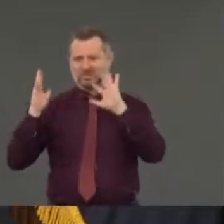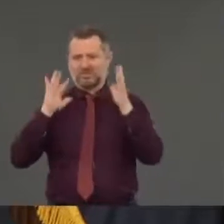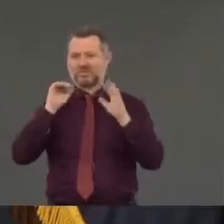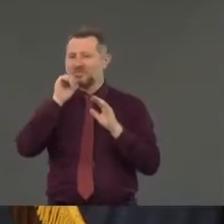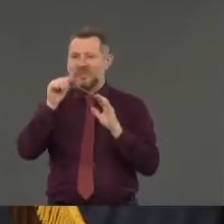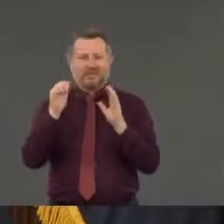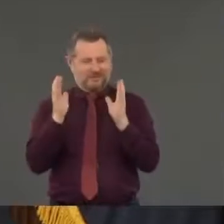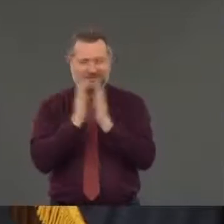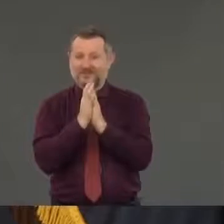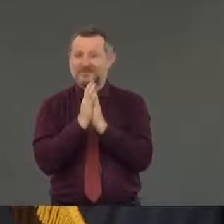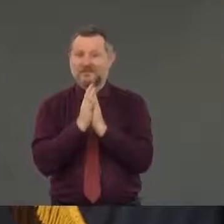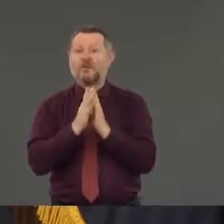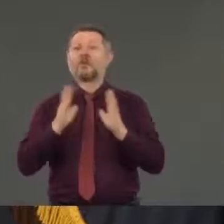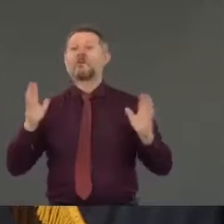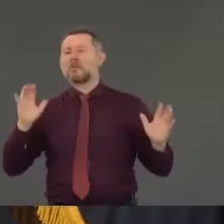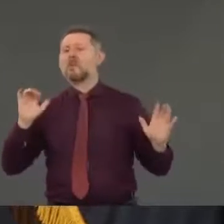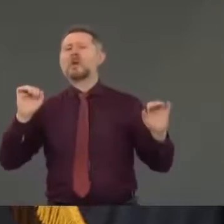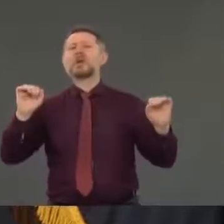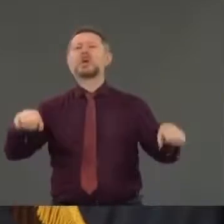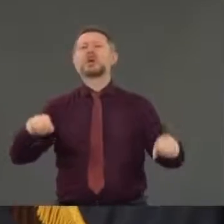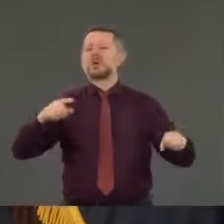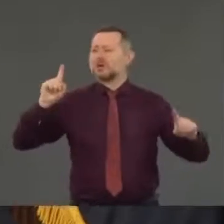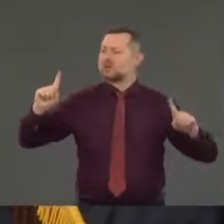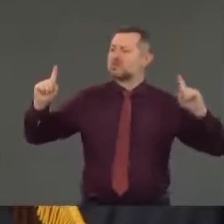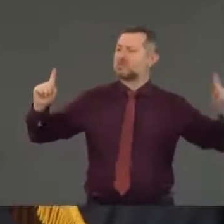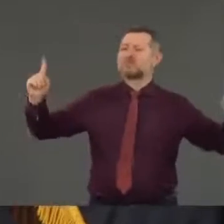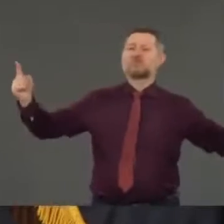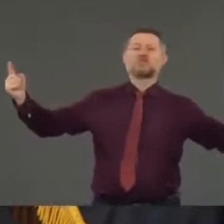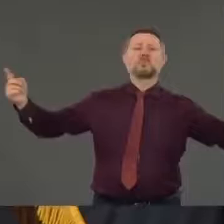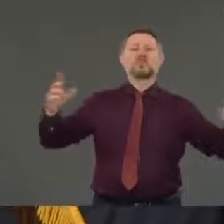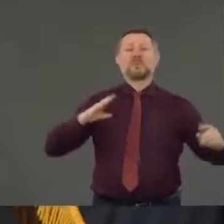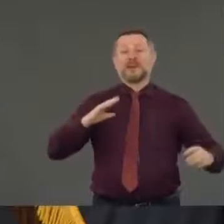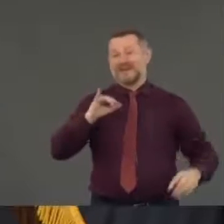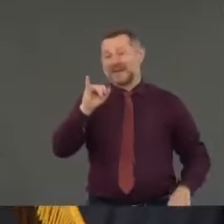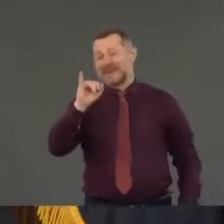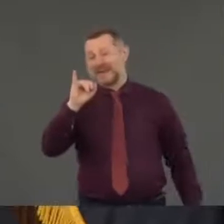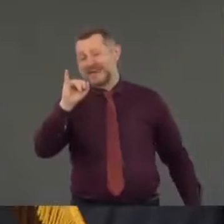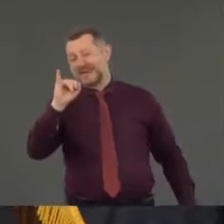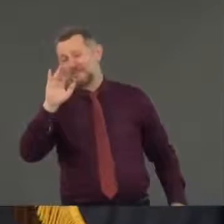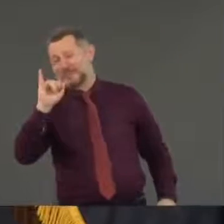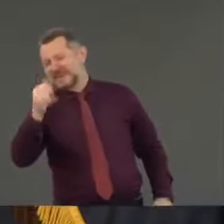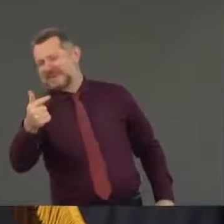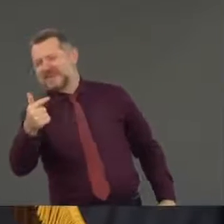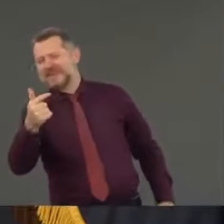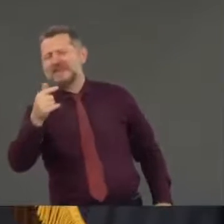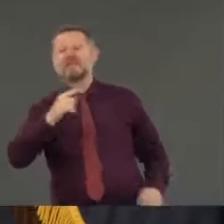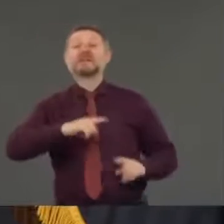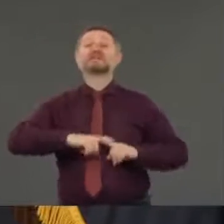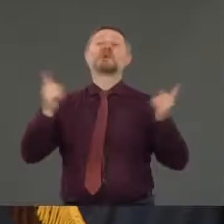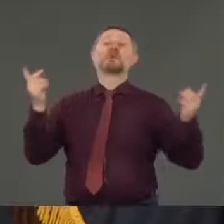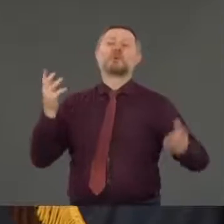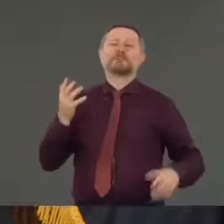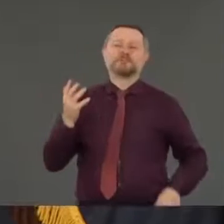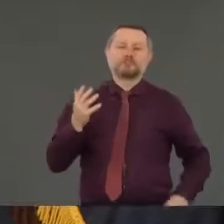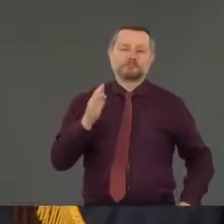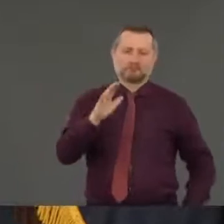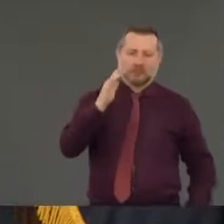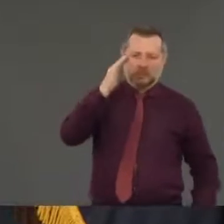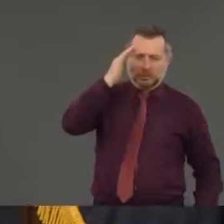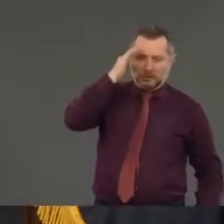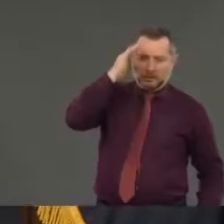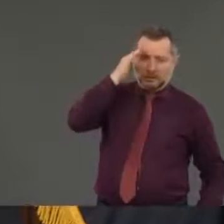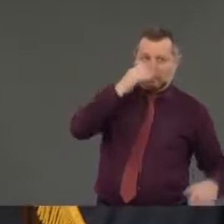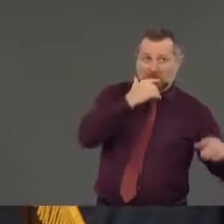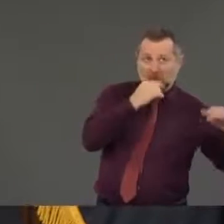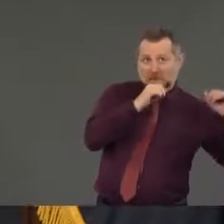possible. There is a big variance between what is theoretically possible